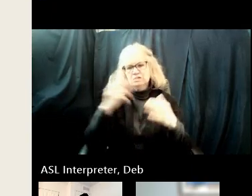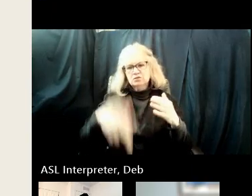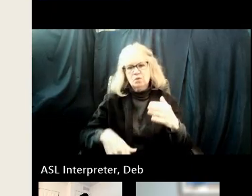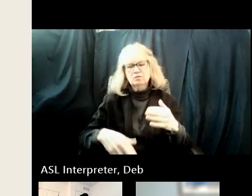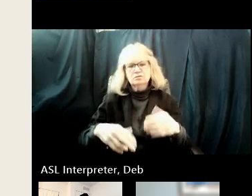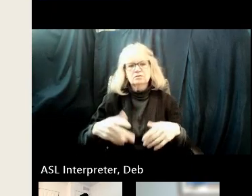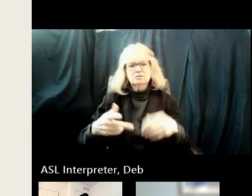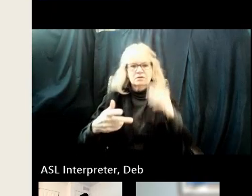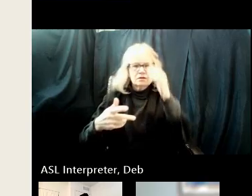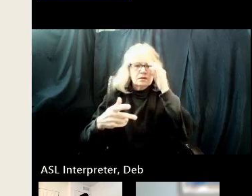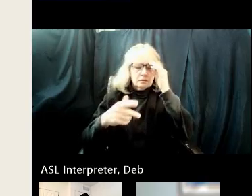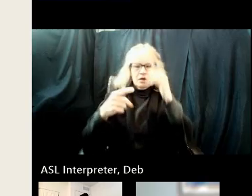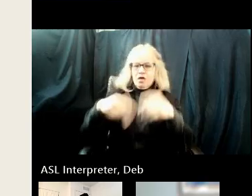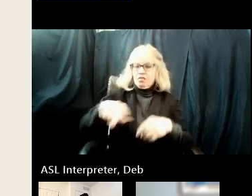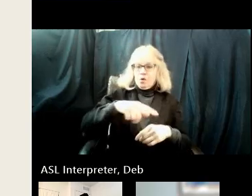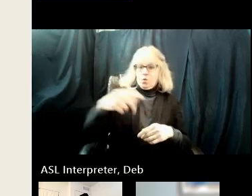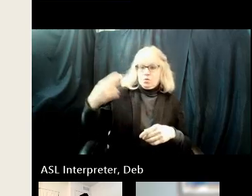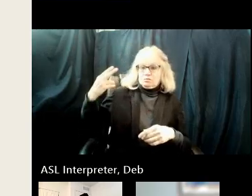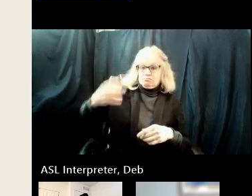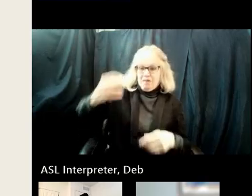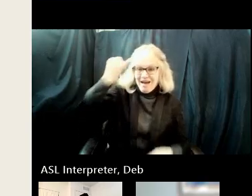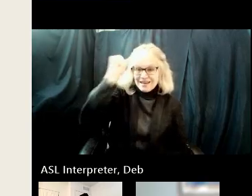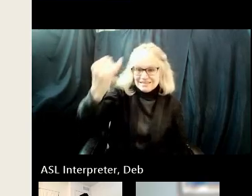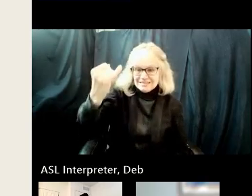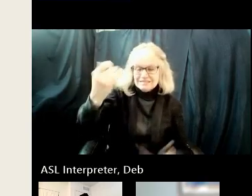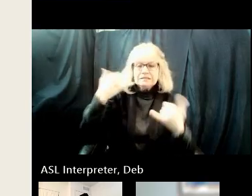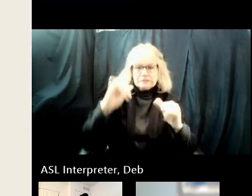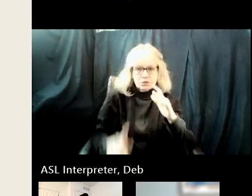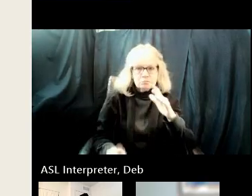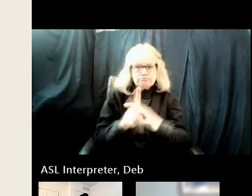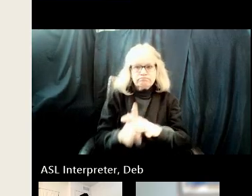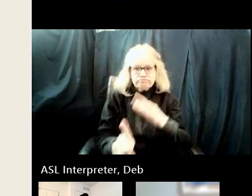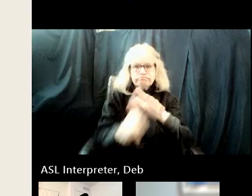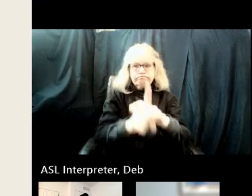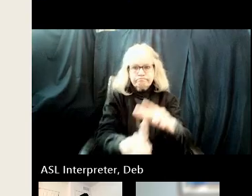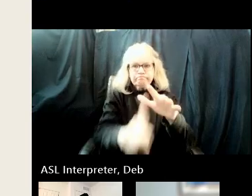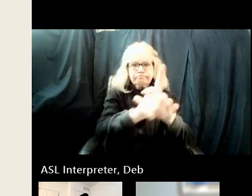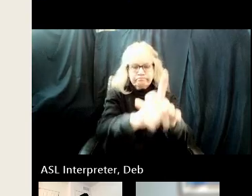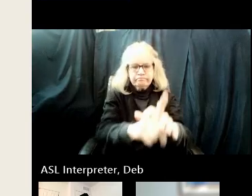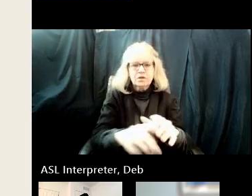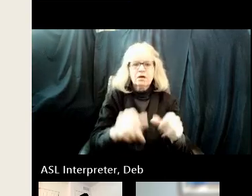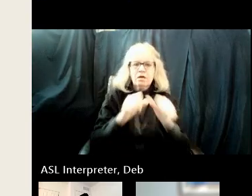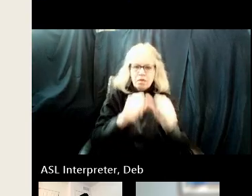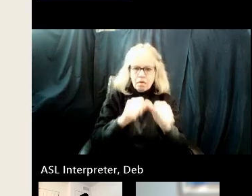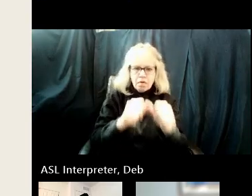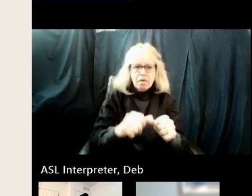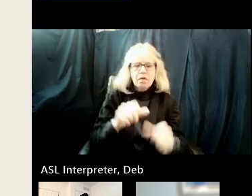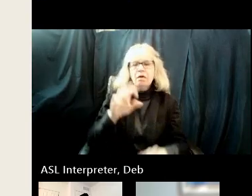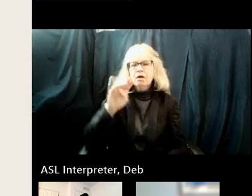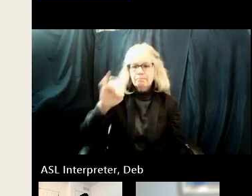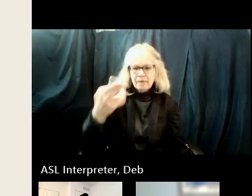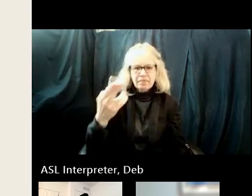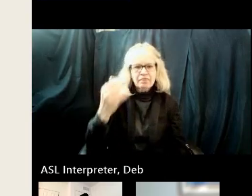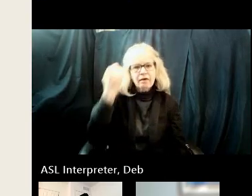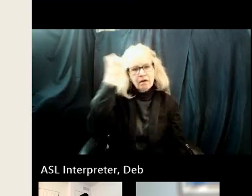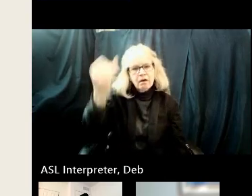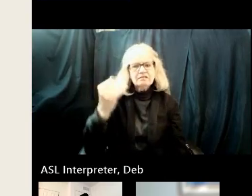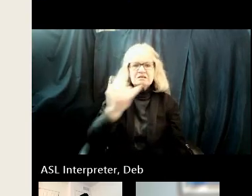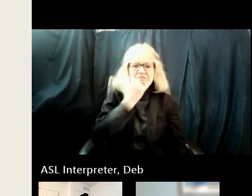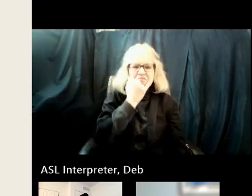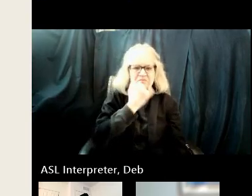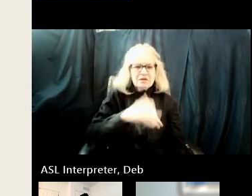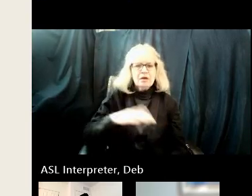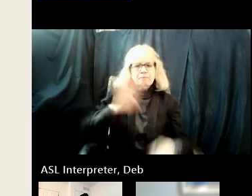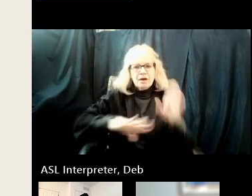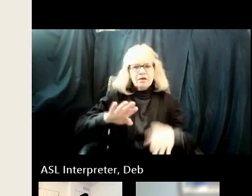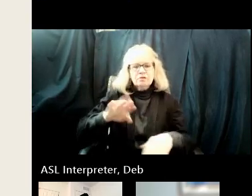historical beliefs continue to show up in the persistent myth of biological racial differences in genetics, pain